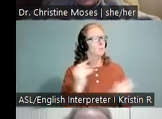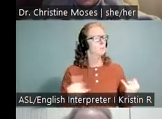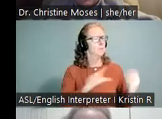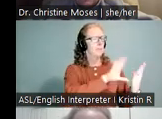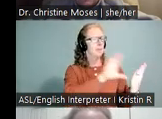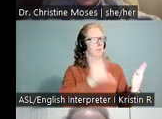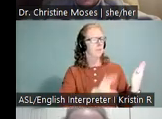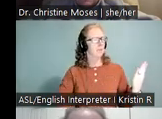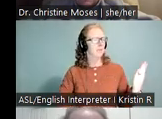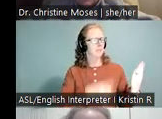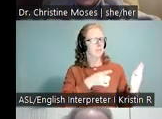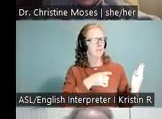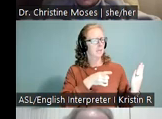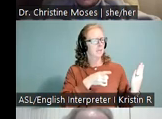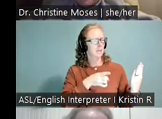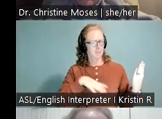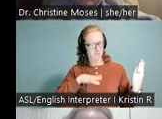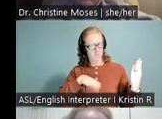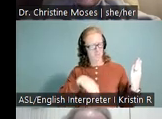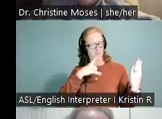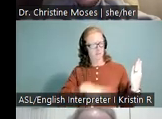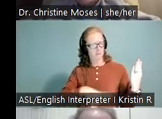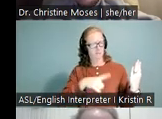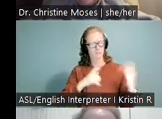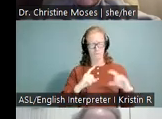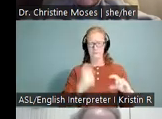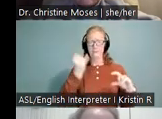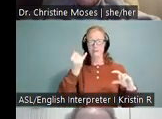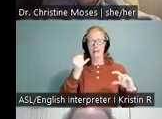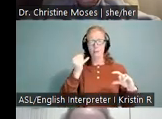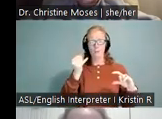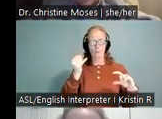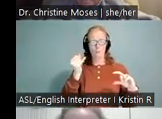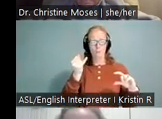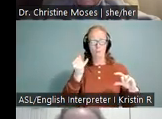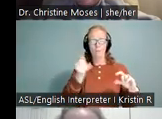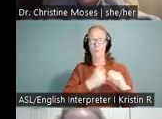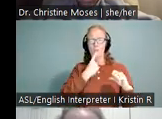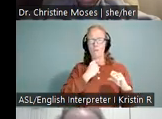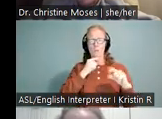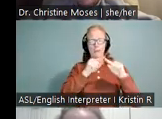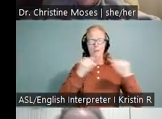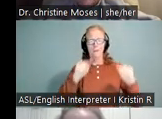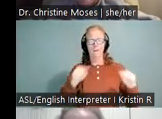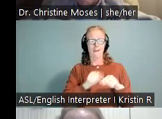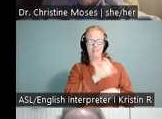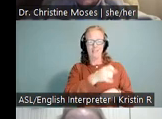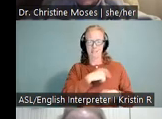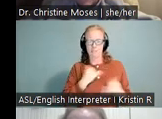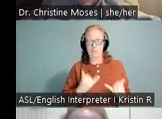We're down here on the kind of orange yellow thing, and we're down there